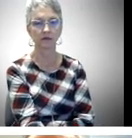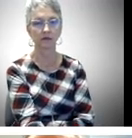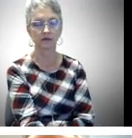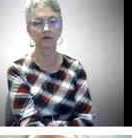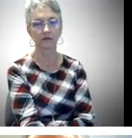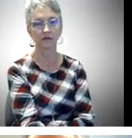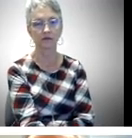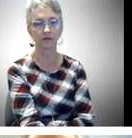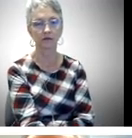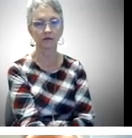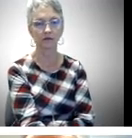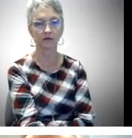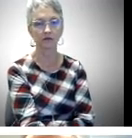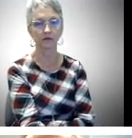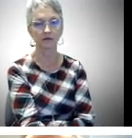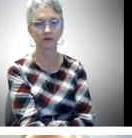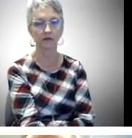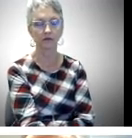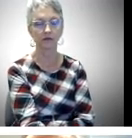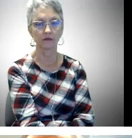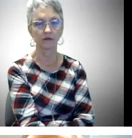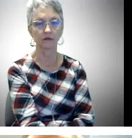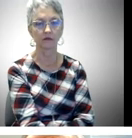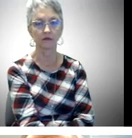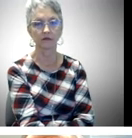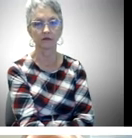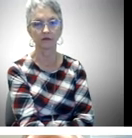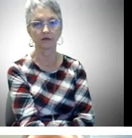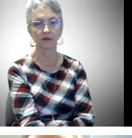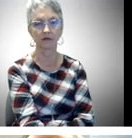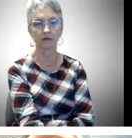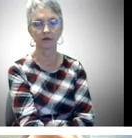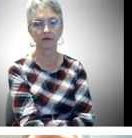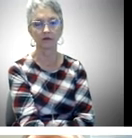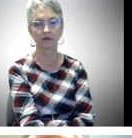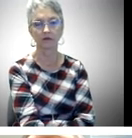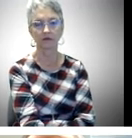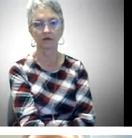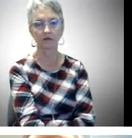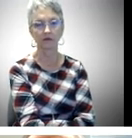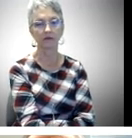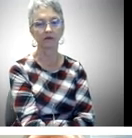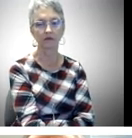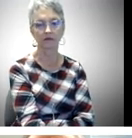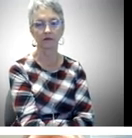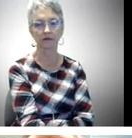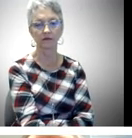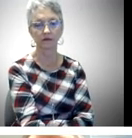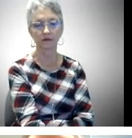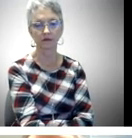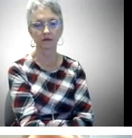protected. The assumption is, I mean, this whole process that we got involved